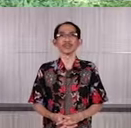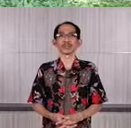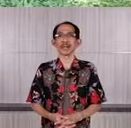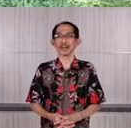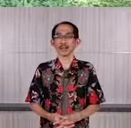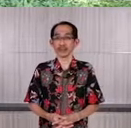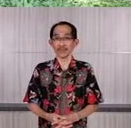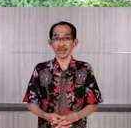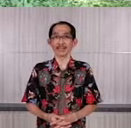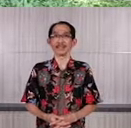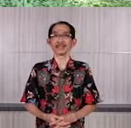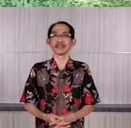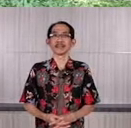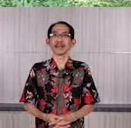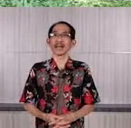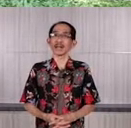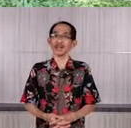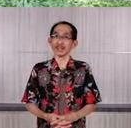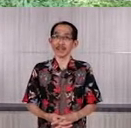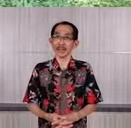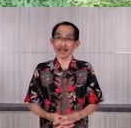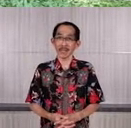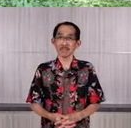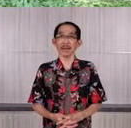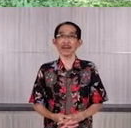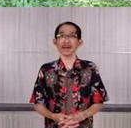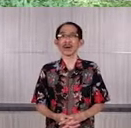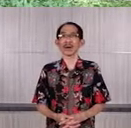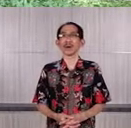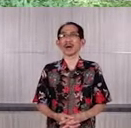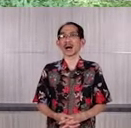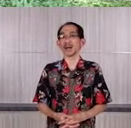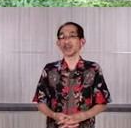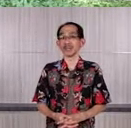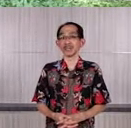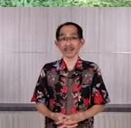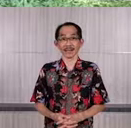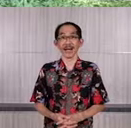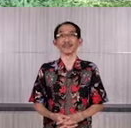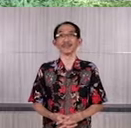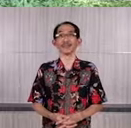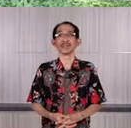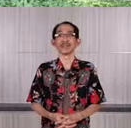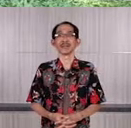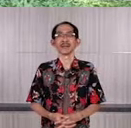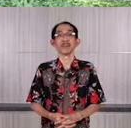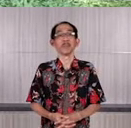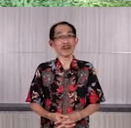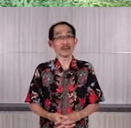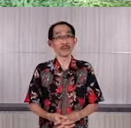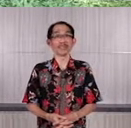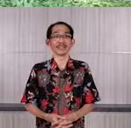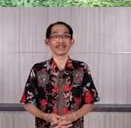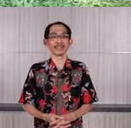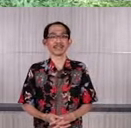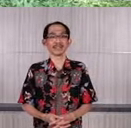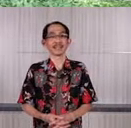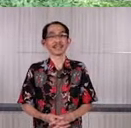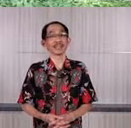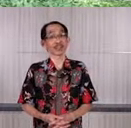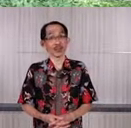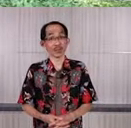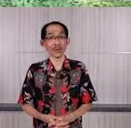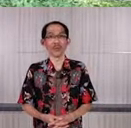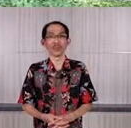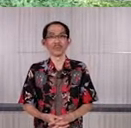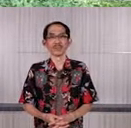thoughts, and feelings, and with their impact on our life. Mindfulness